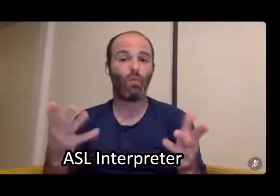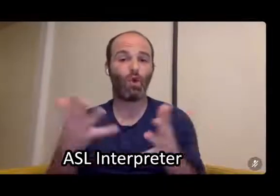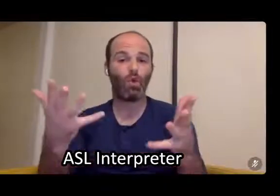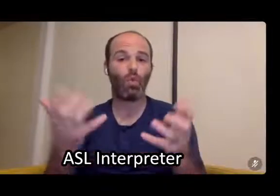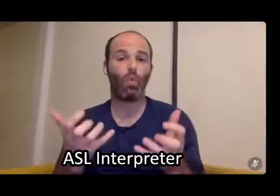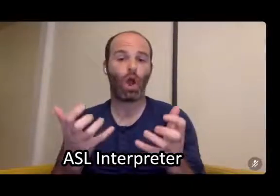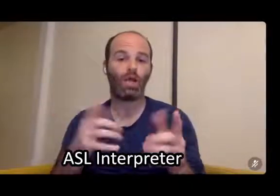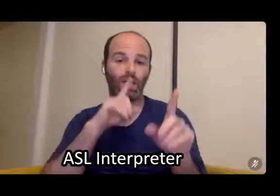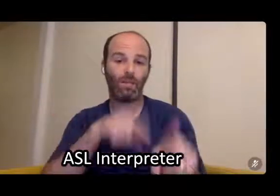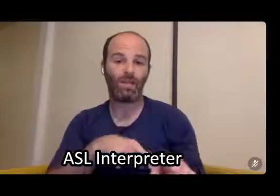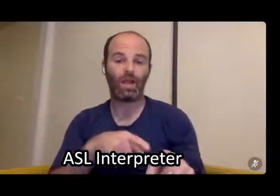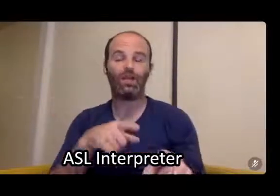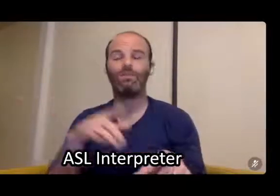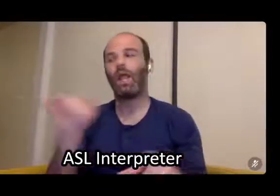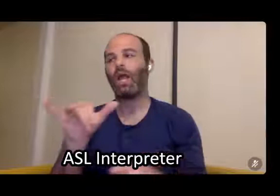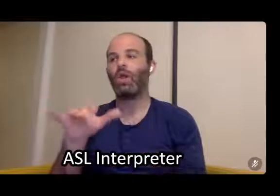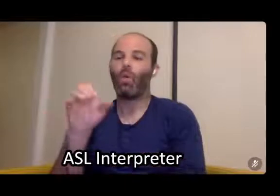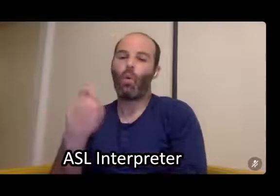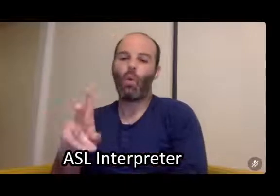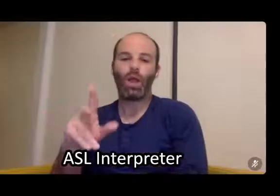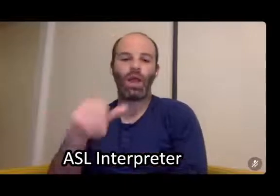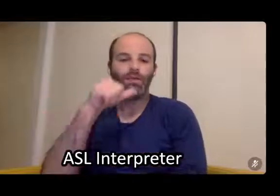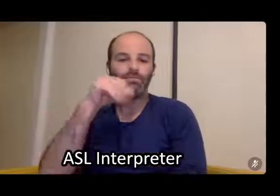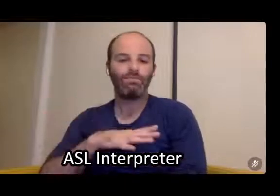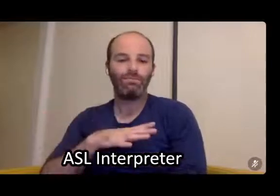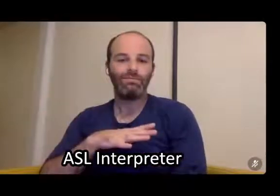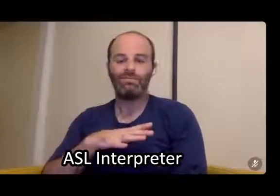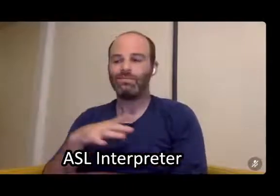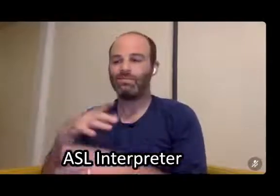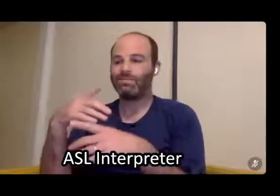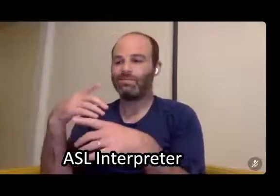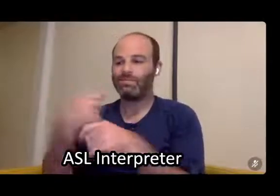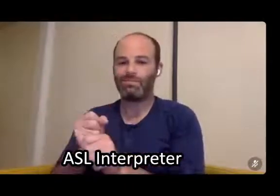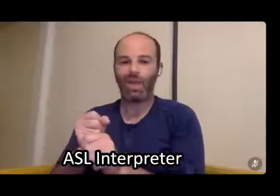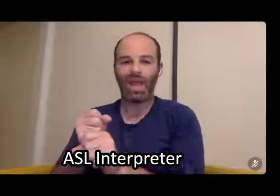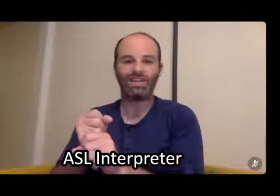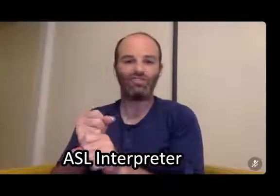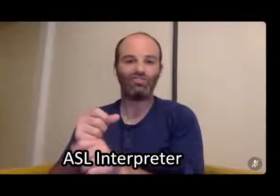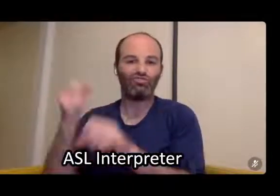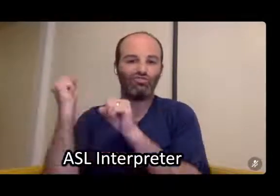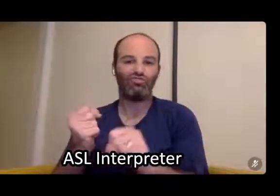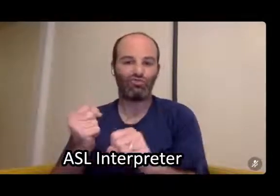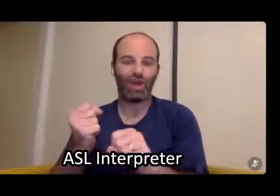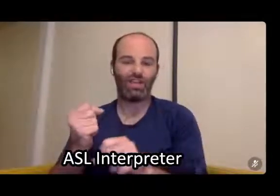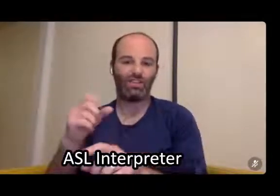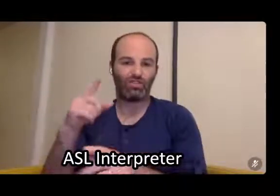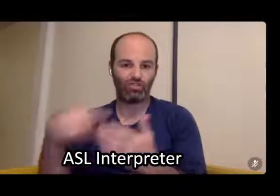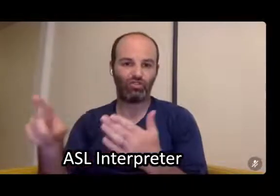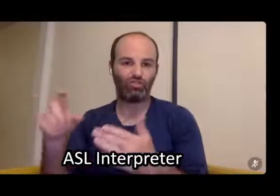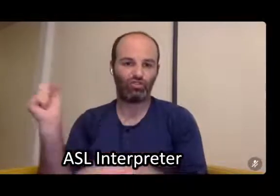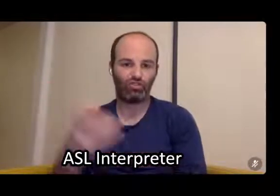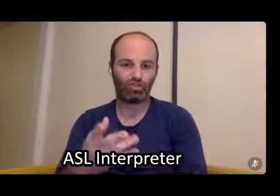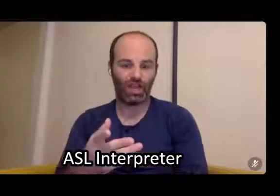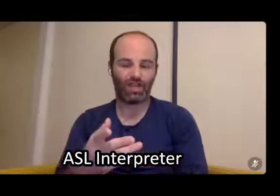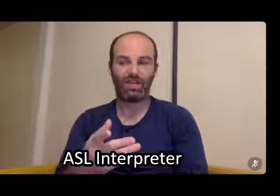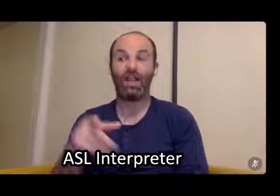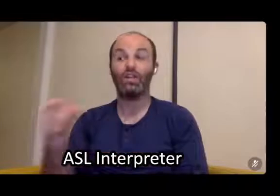okay, G Lady, make a strength check, and then she can roll a dice for you and tell you what number to add.